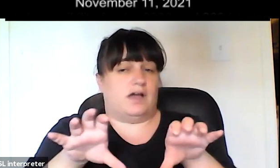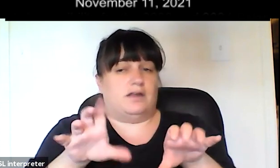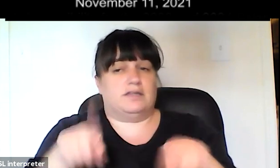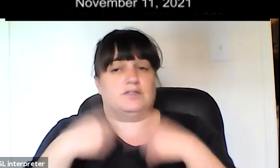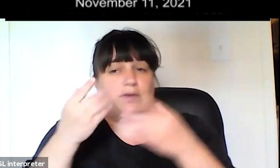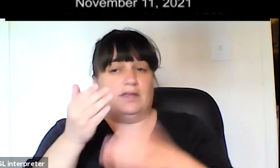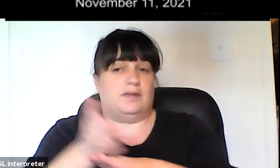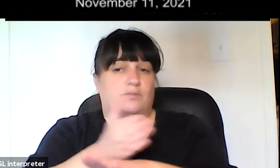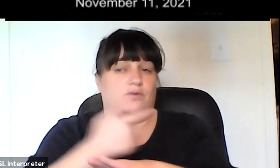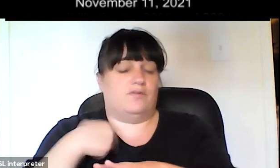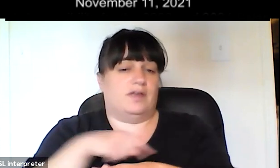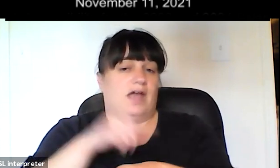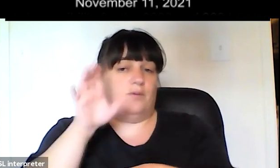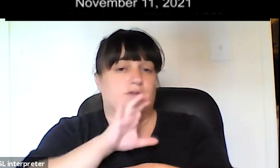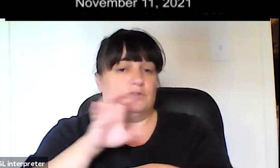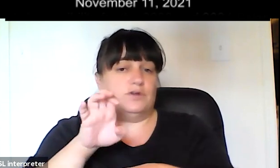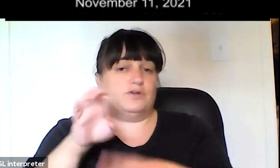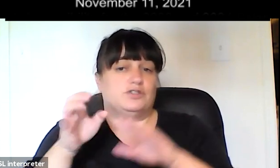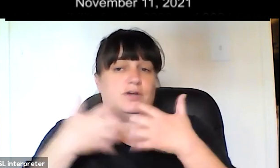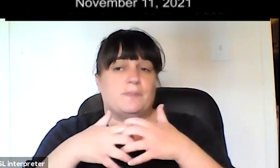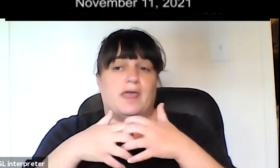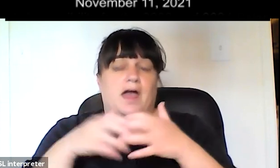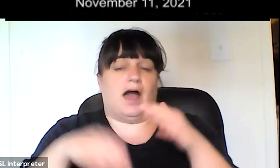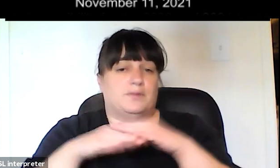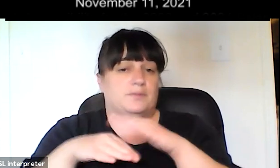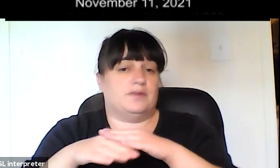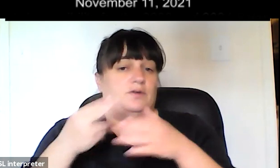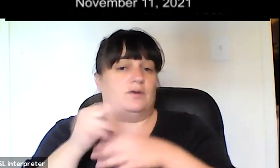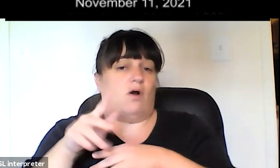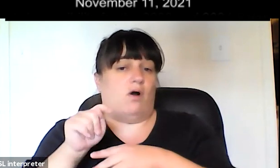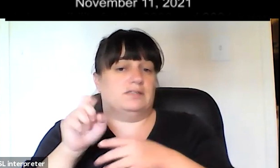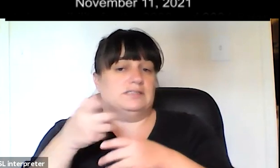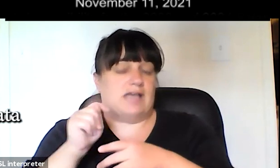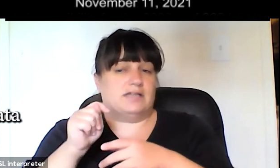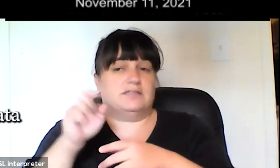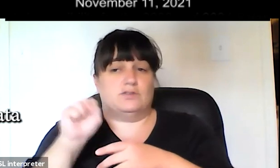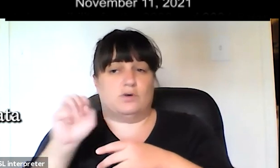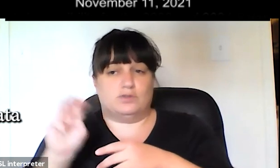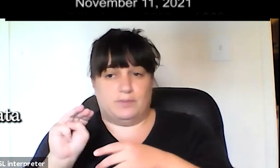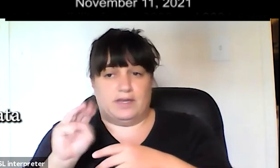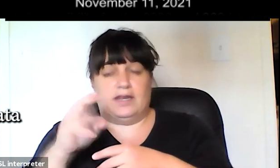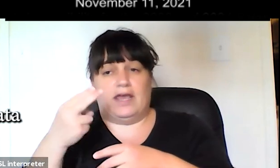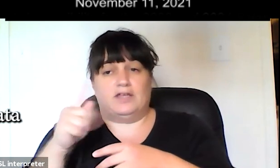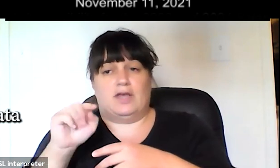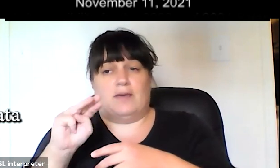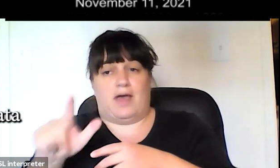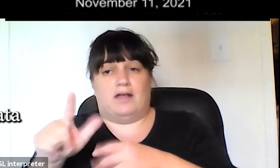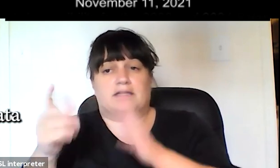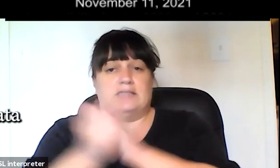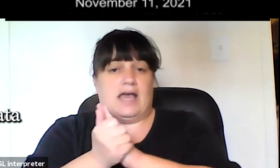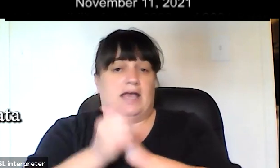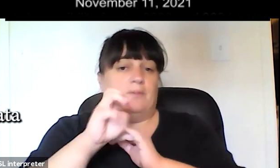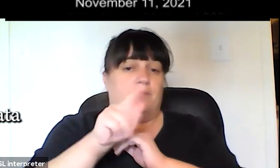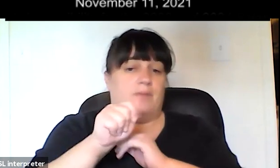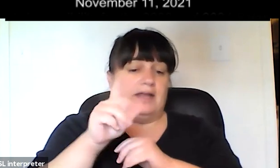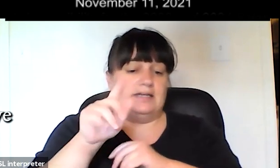improving our search engine optimization. We've been using these alt texts in our social media, in our HTML tagging, in our metadata